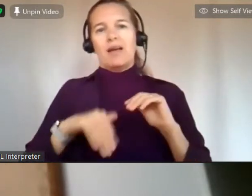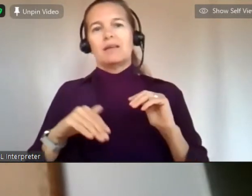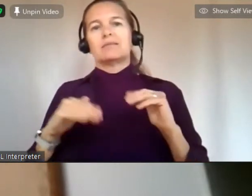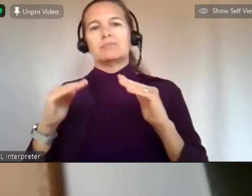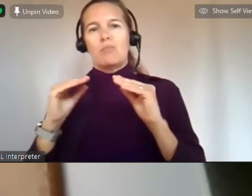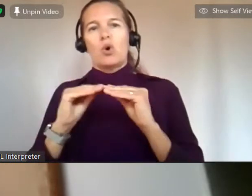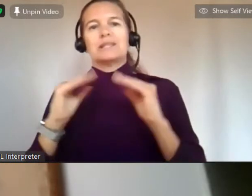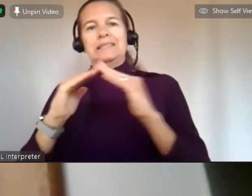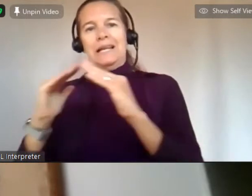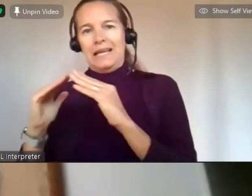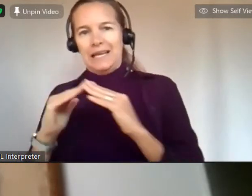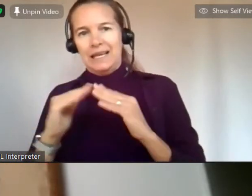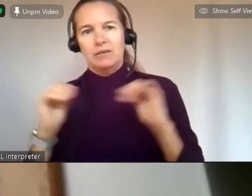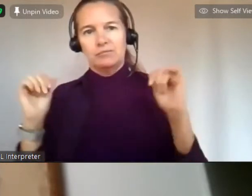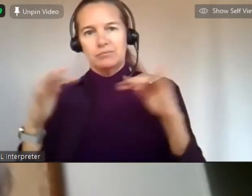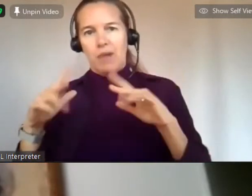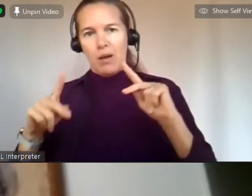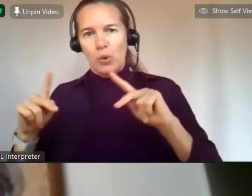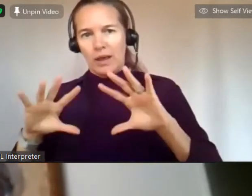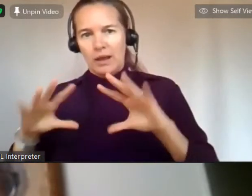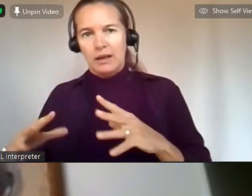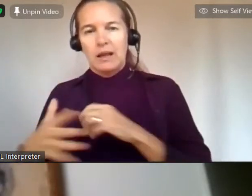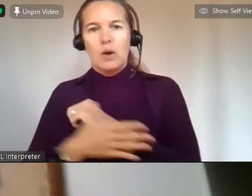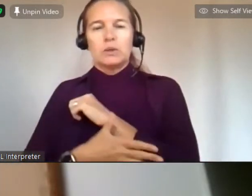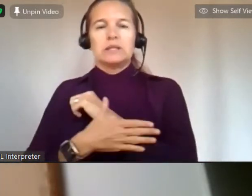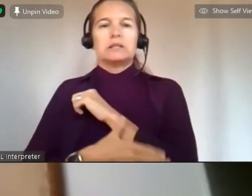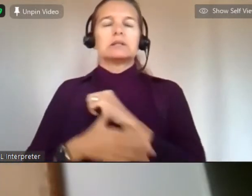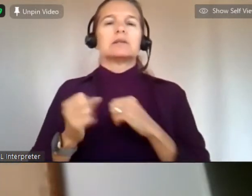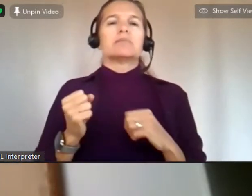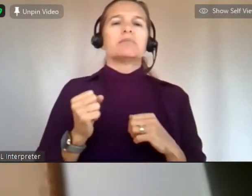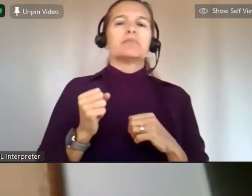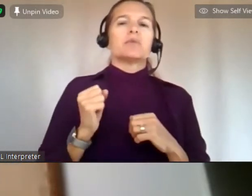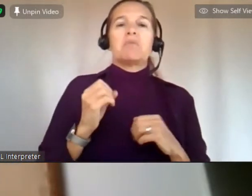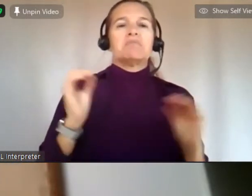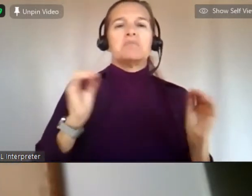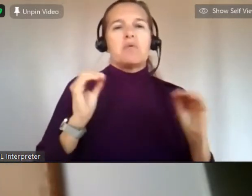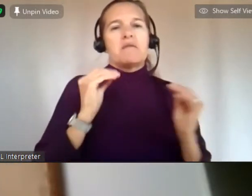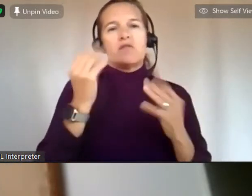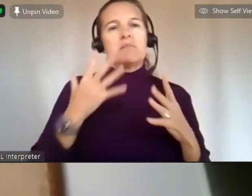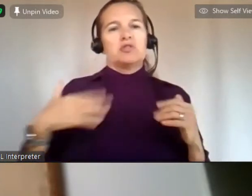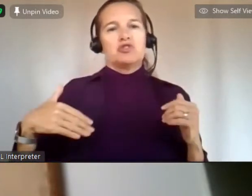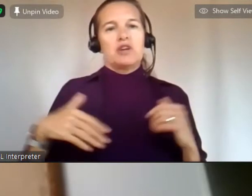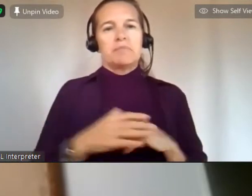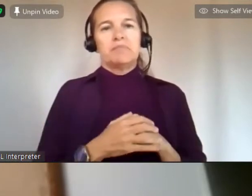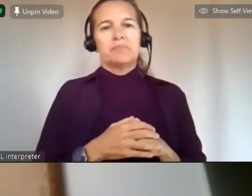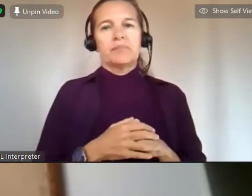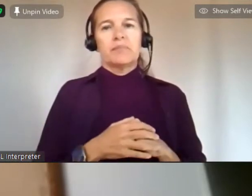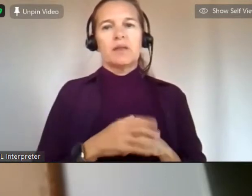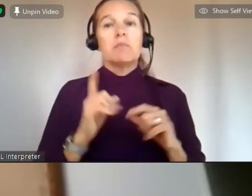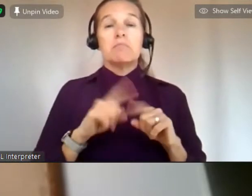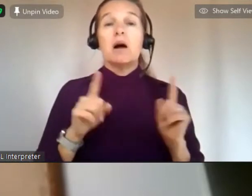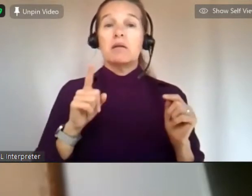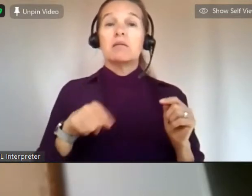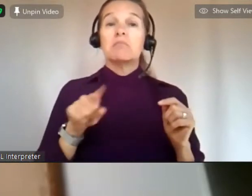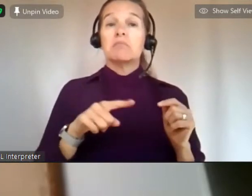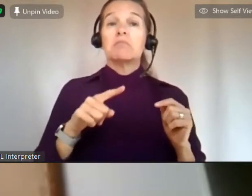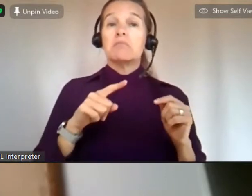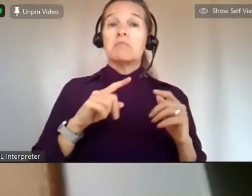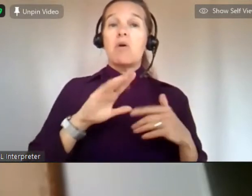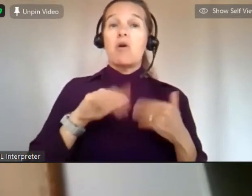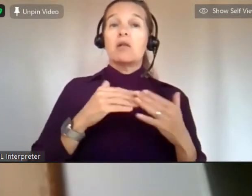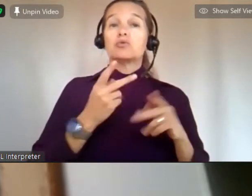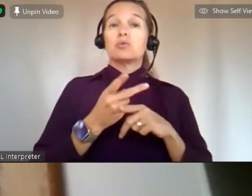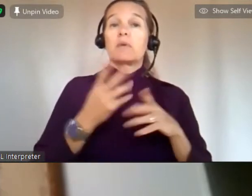And again, I would like to say Supervisor Carrie Brown and her rural county colleagues have been successful in getting the state to